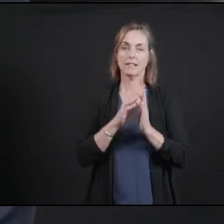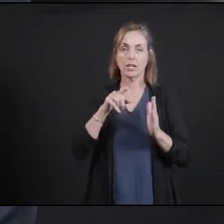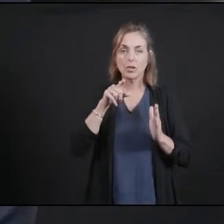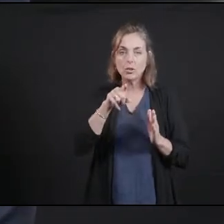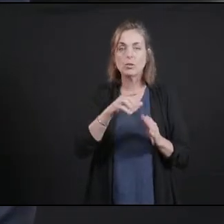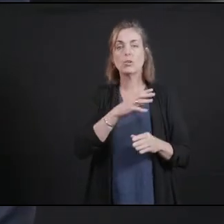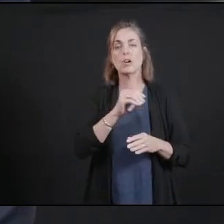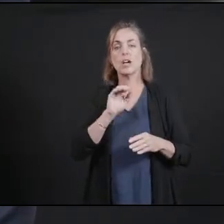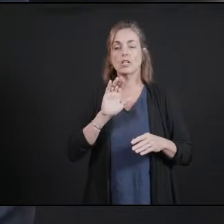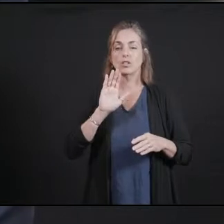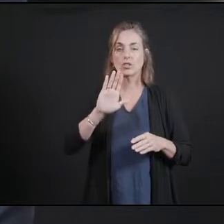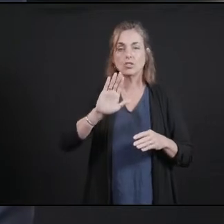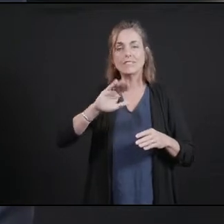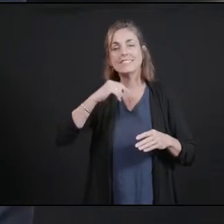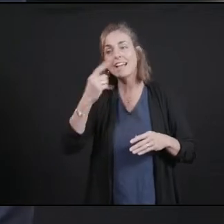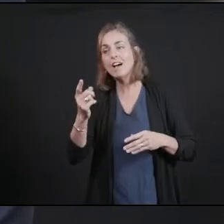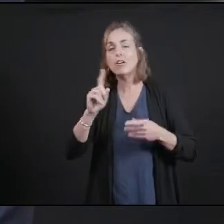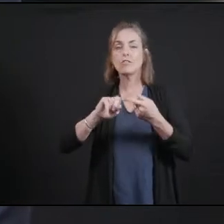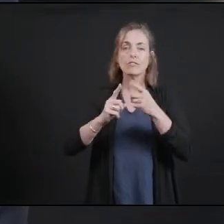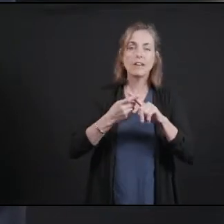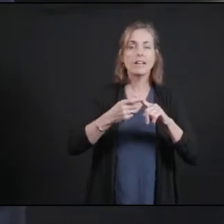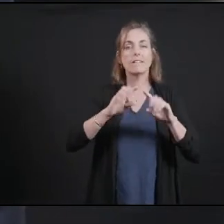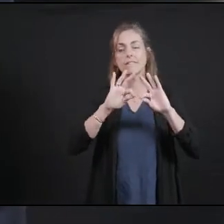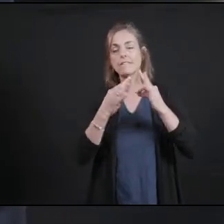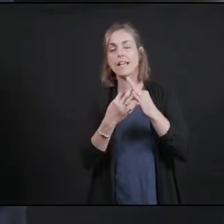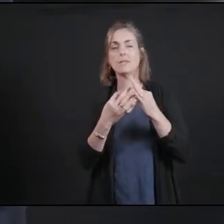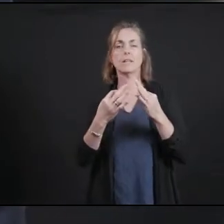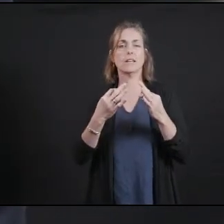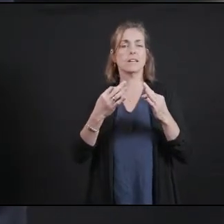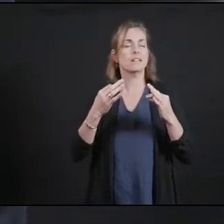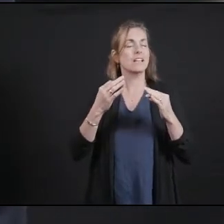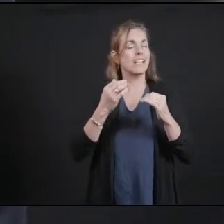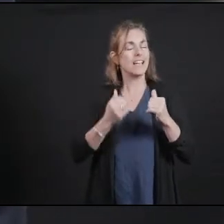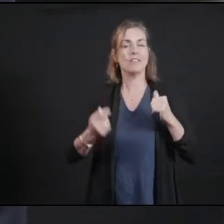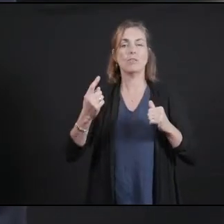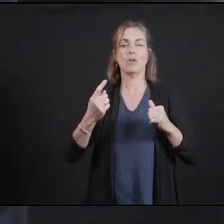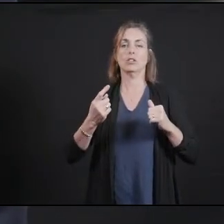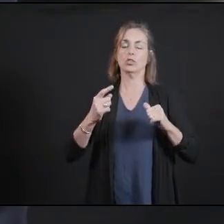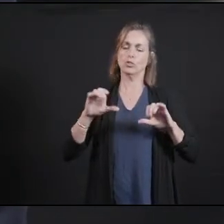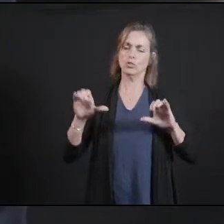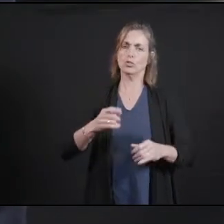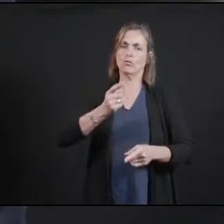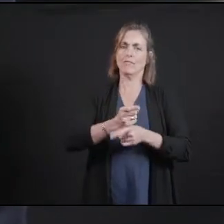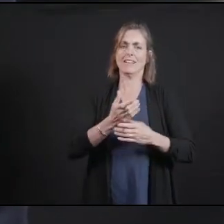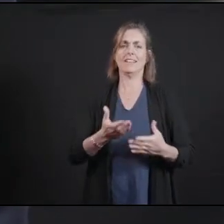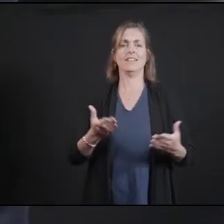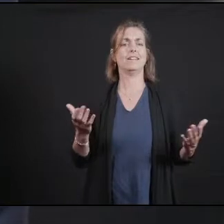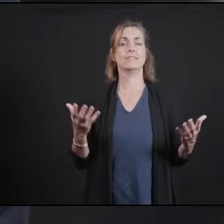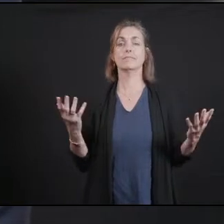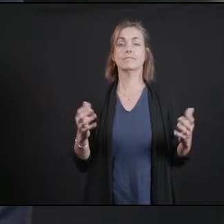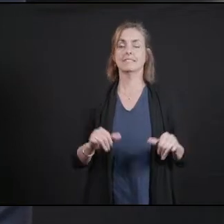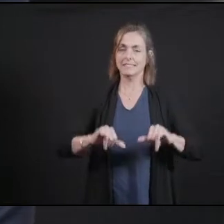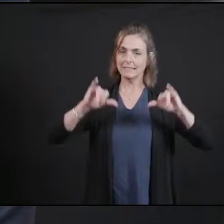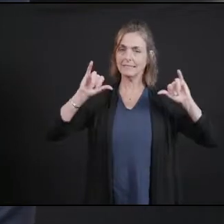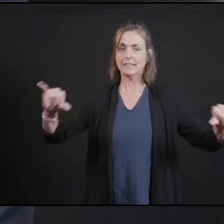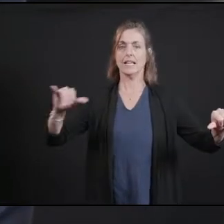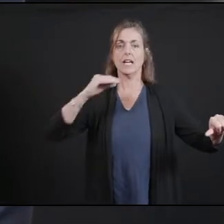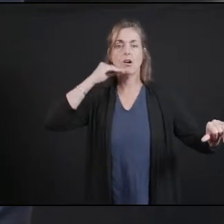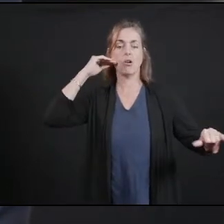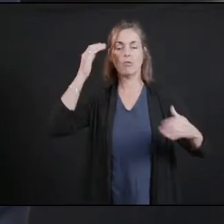next 9/11 or Pearl Harbor, one of those dire moments in the country's